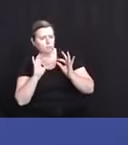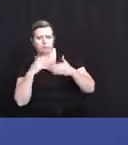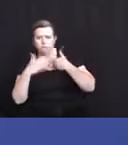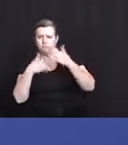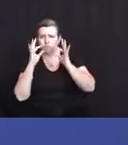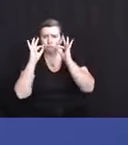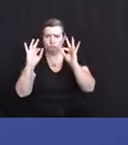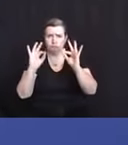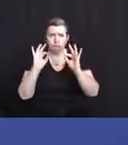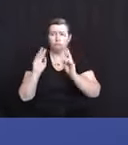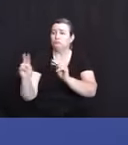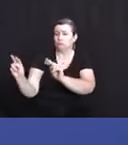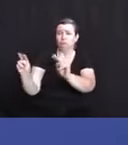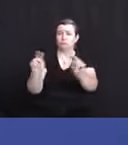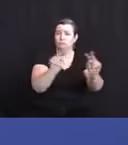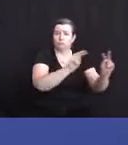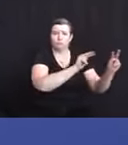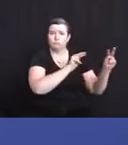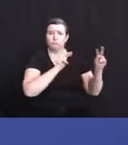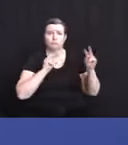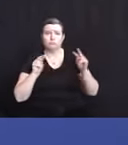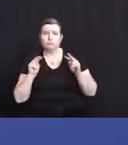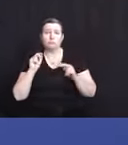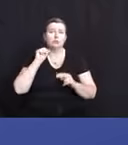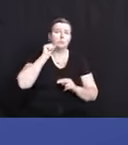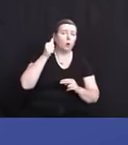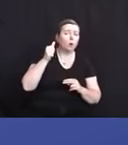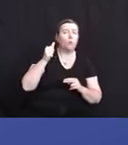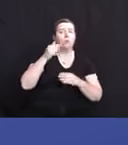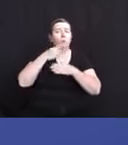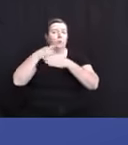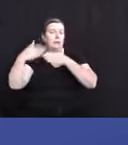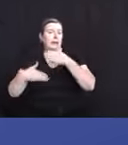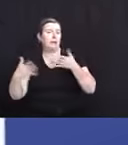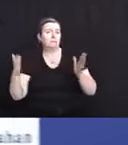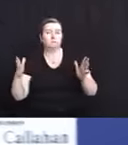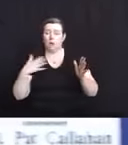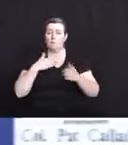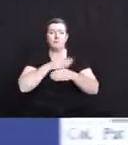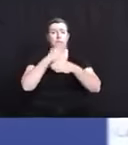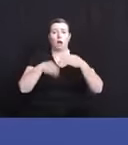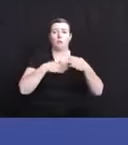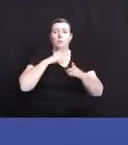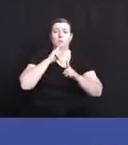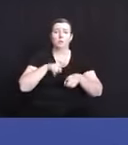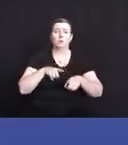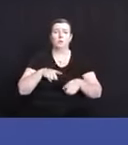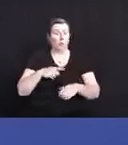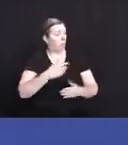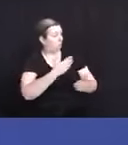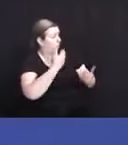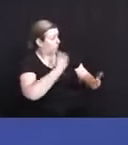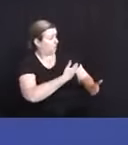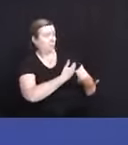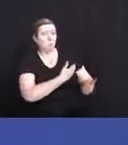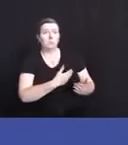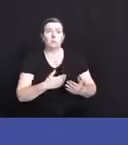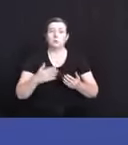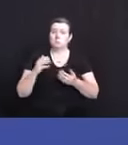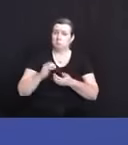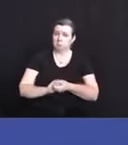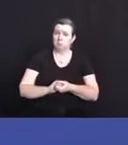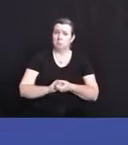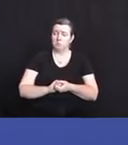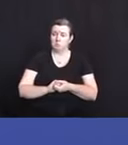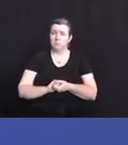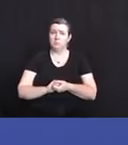monitoring things for tomorrow and over the weekend. That's all I got, Gov. Thank you, Pat. Aswan's got it.